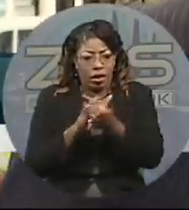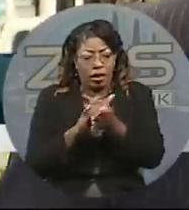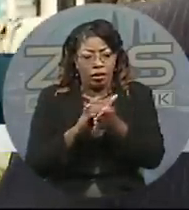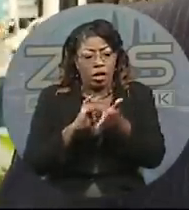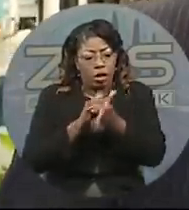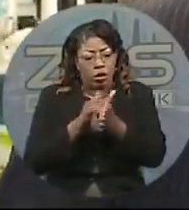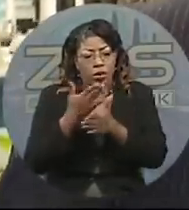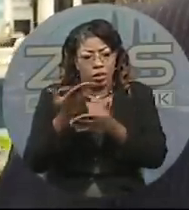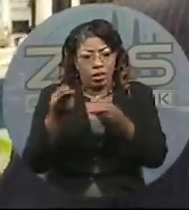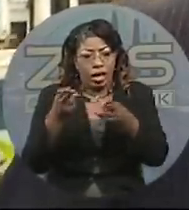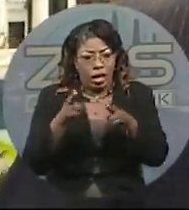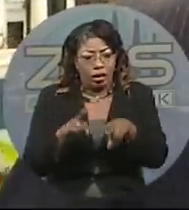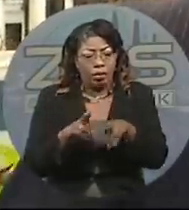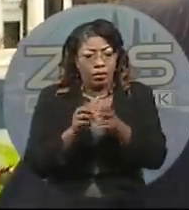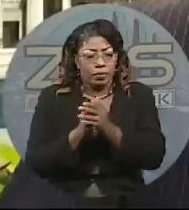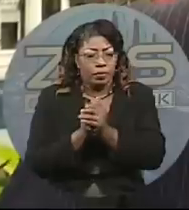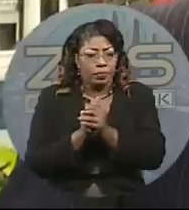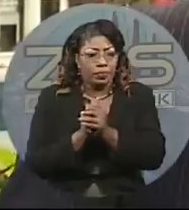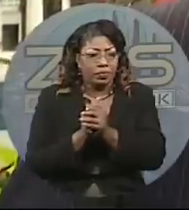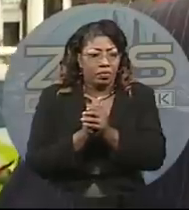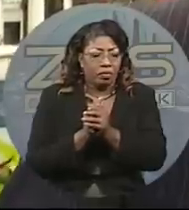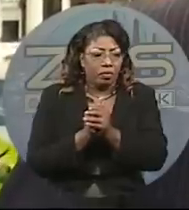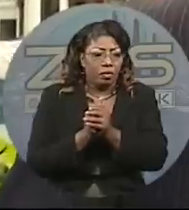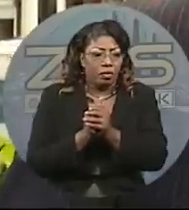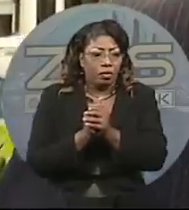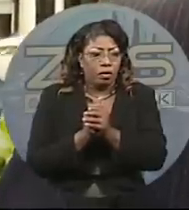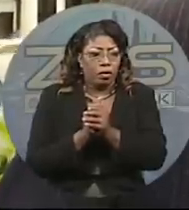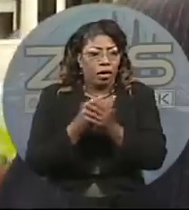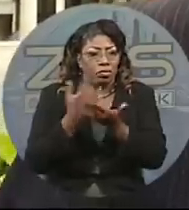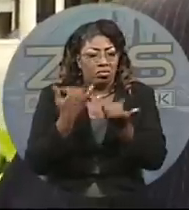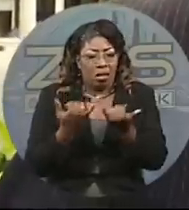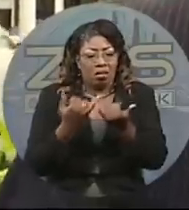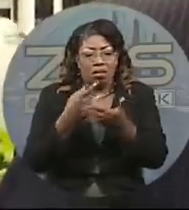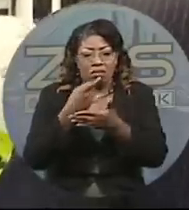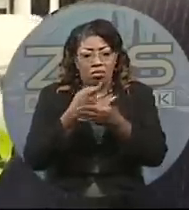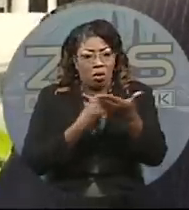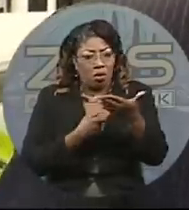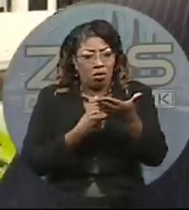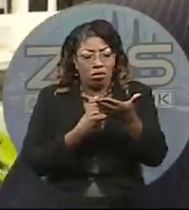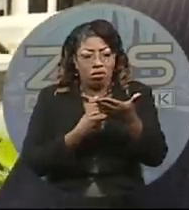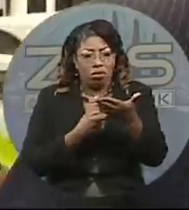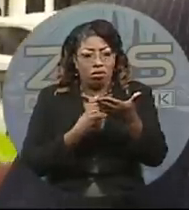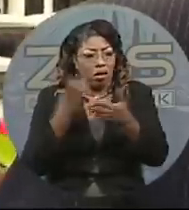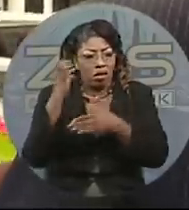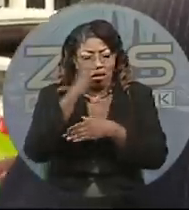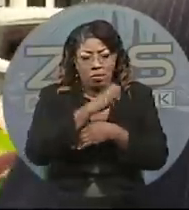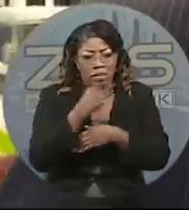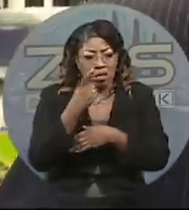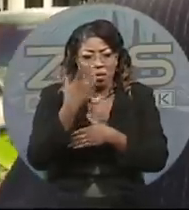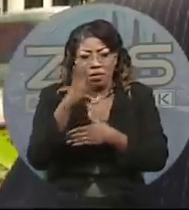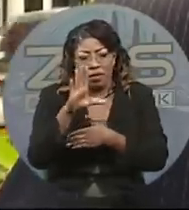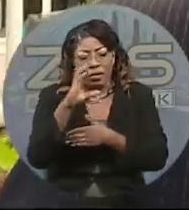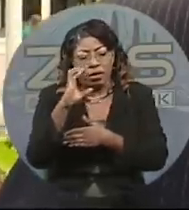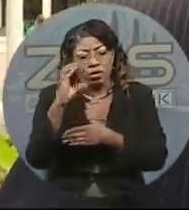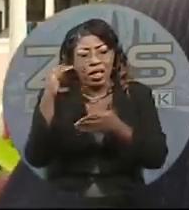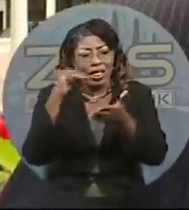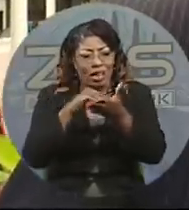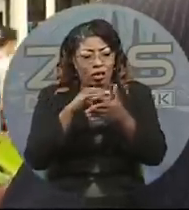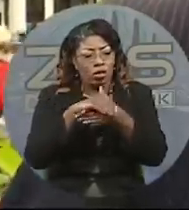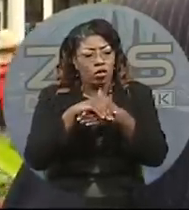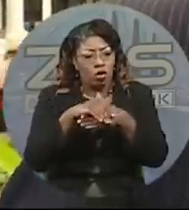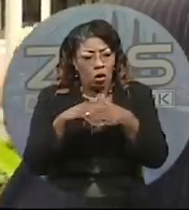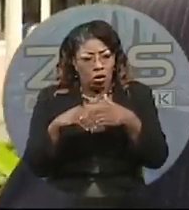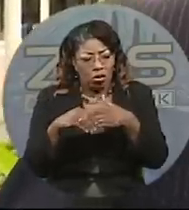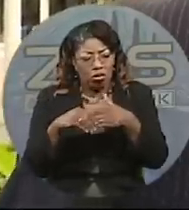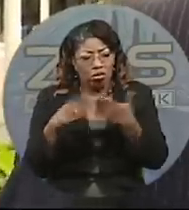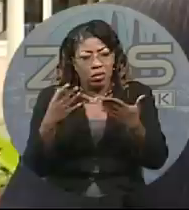happen and they expect to be happening. With regard to the estimate on the cost, I had indicated that in my opinion it's about $500,000 considering